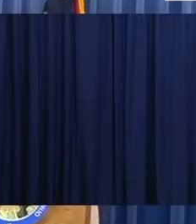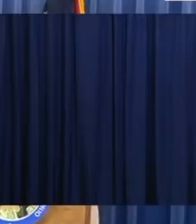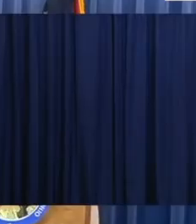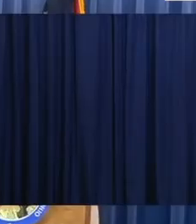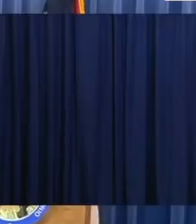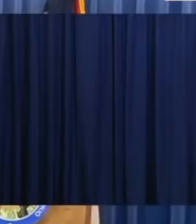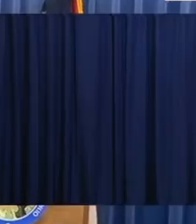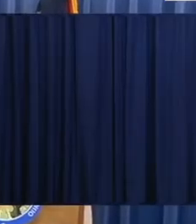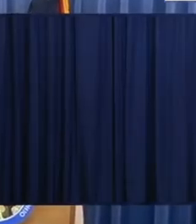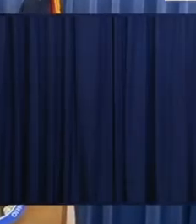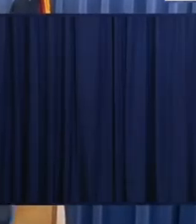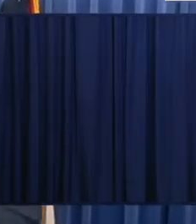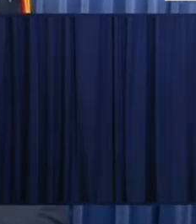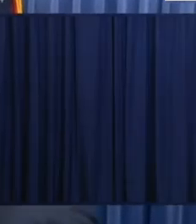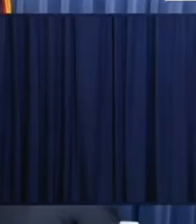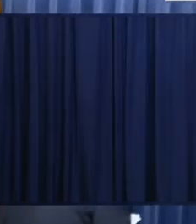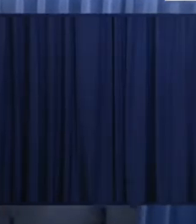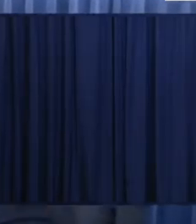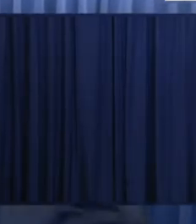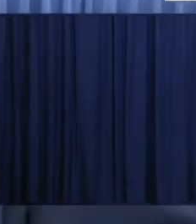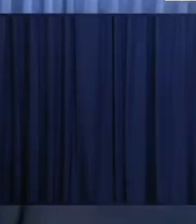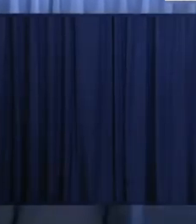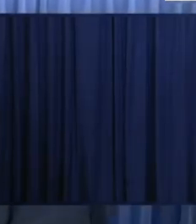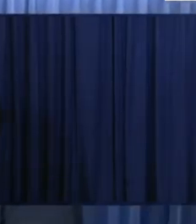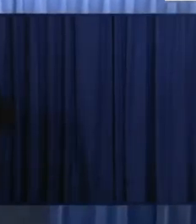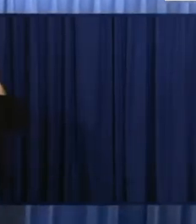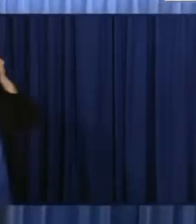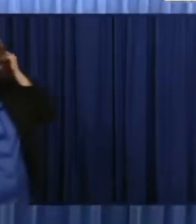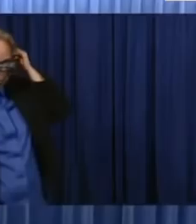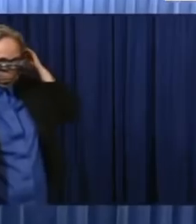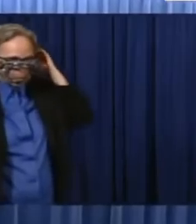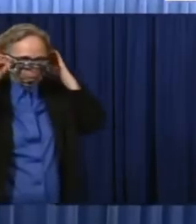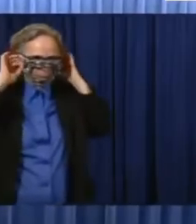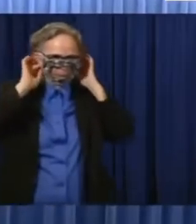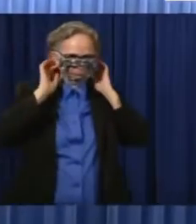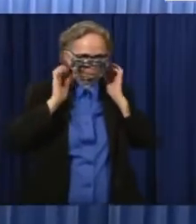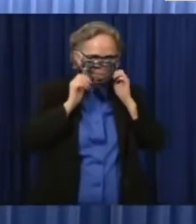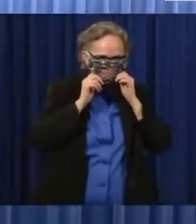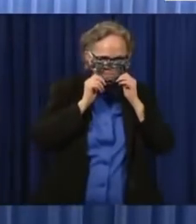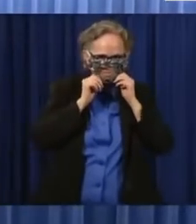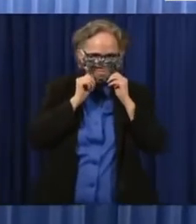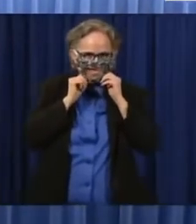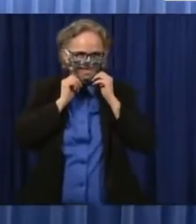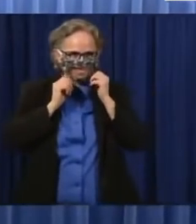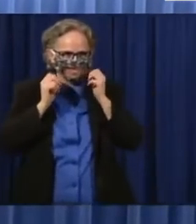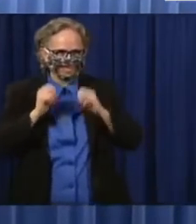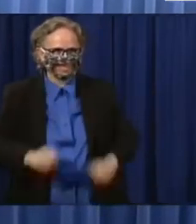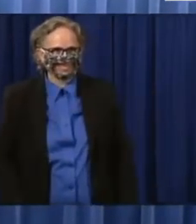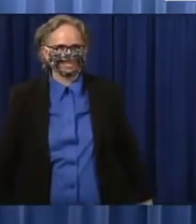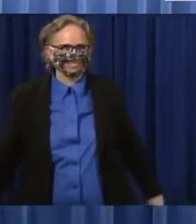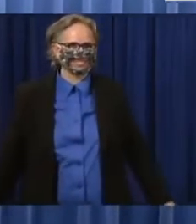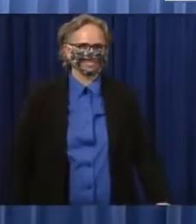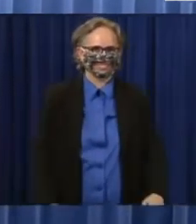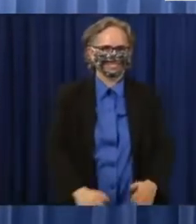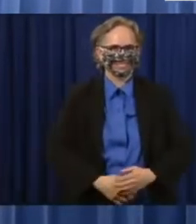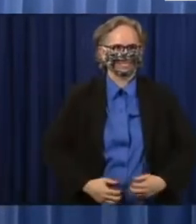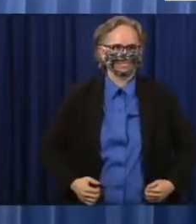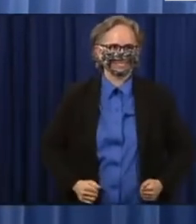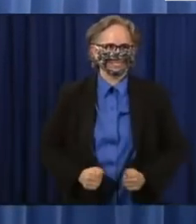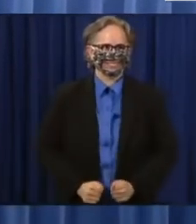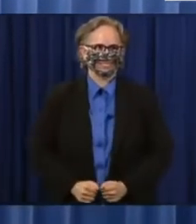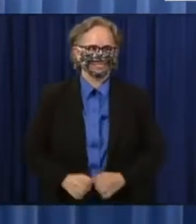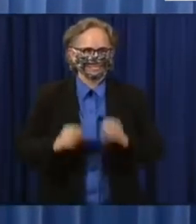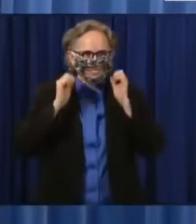Maybe they need more guidance, or they'd like to see more guidance and not just have the health department come out and talk to them about what